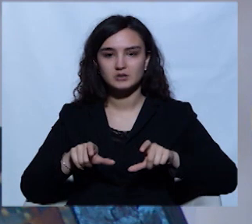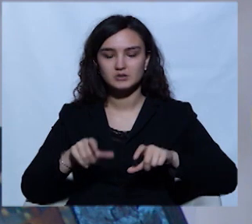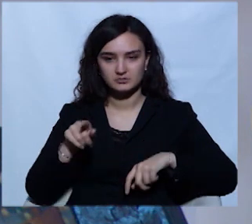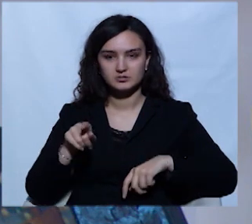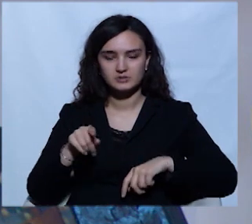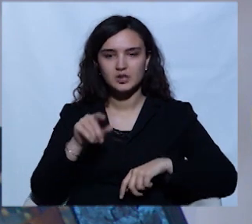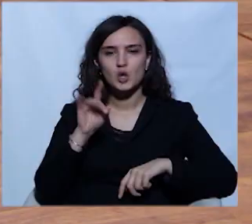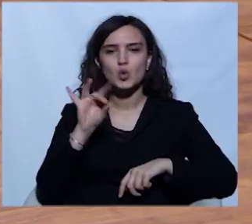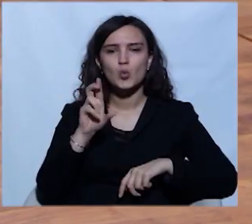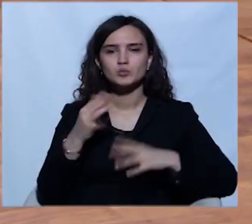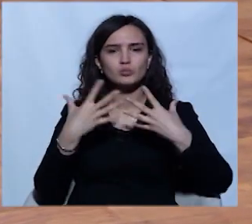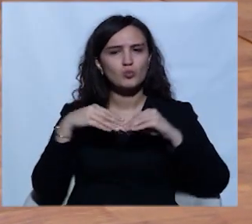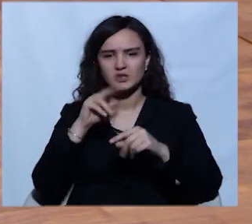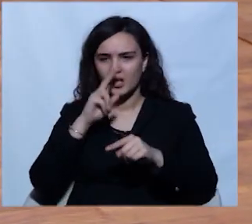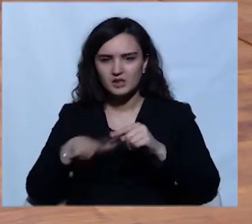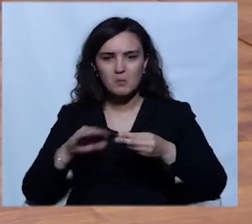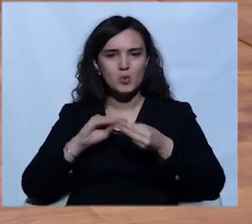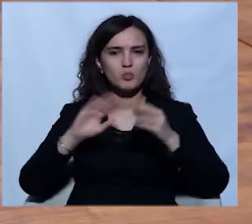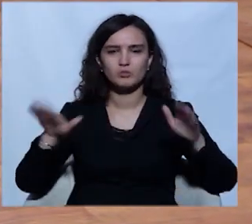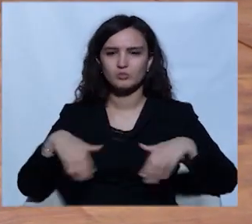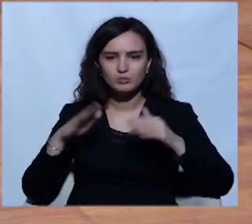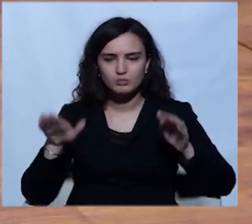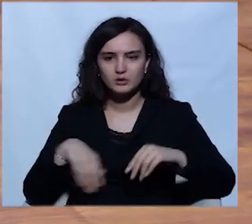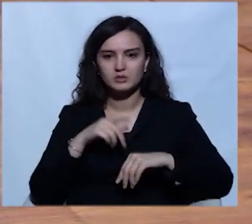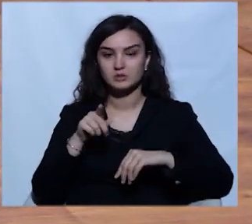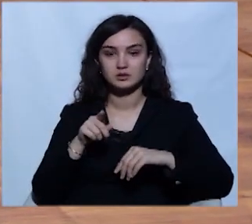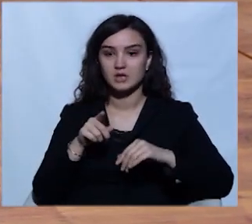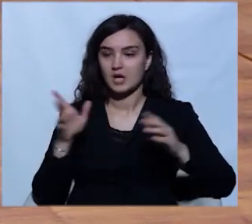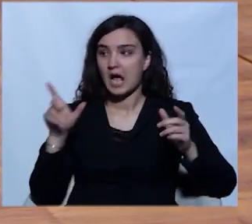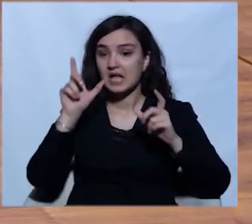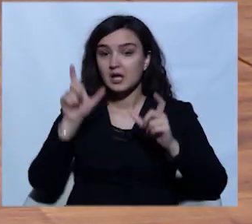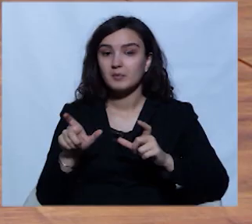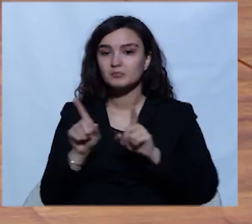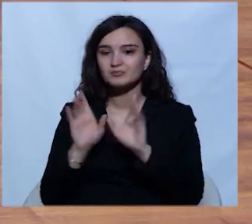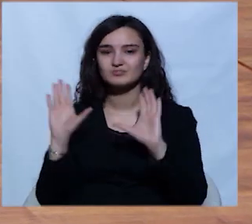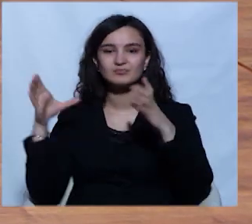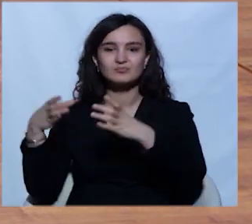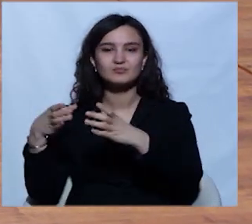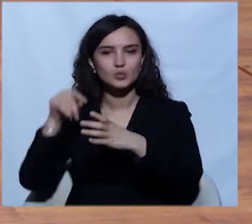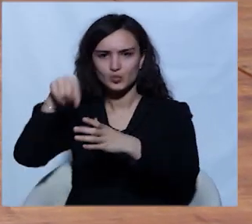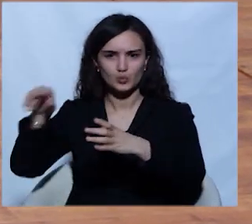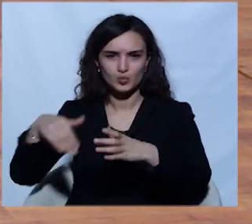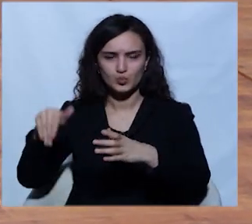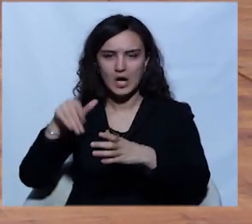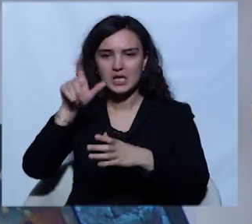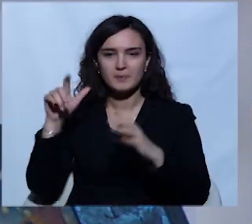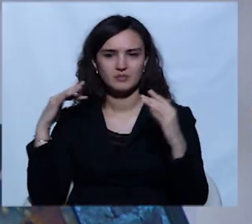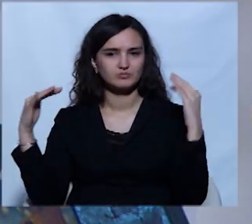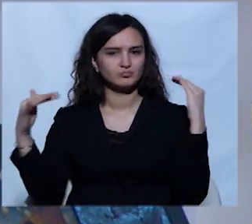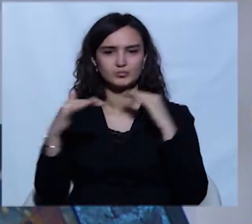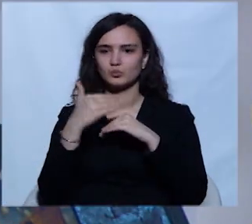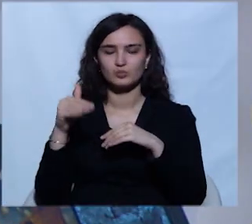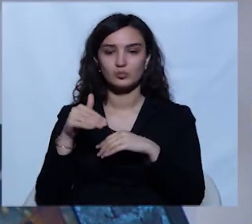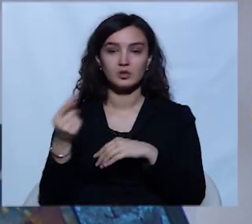Robinson loses his family, his friends, his entire society, and his ambitions as well. He was a very